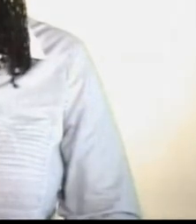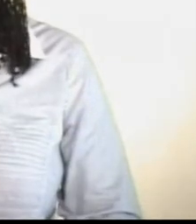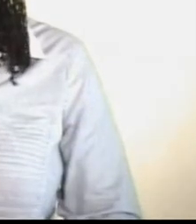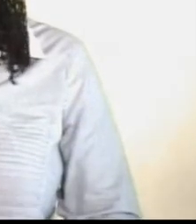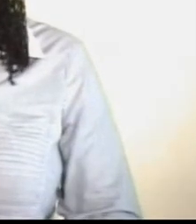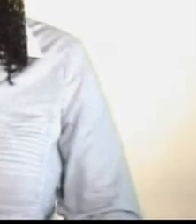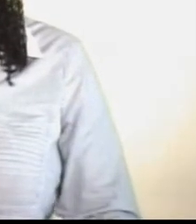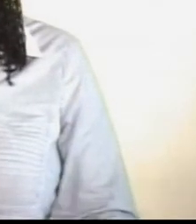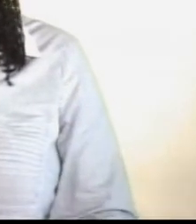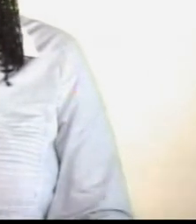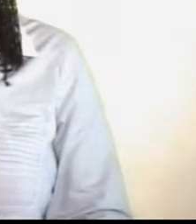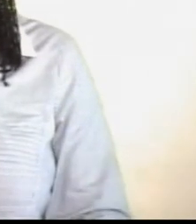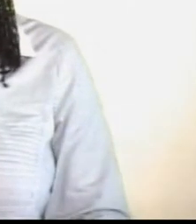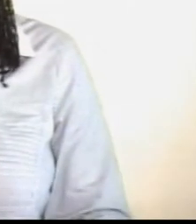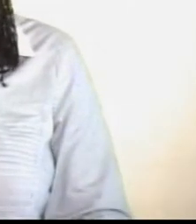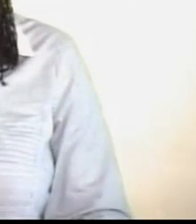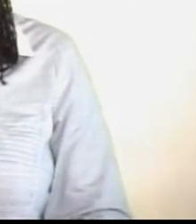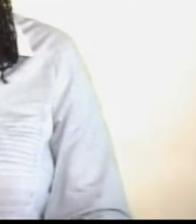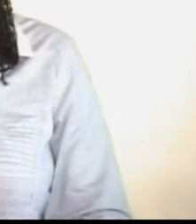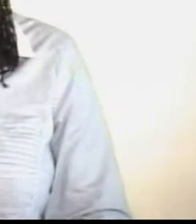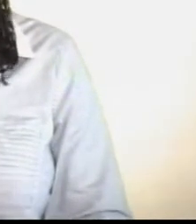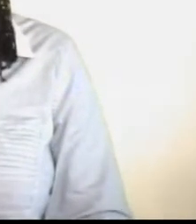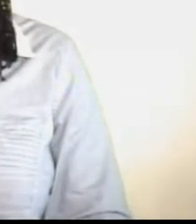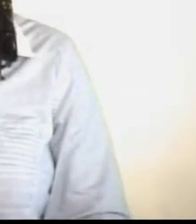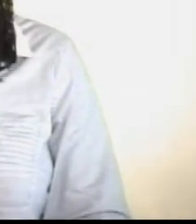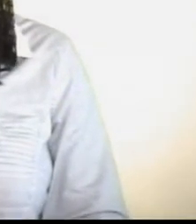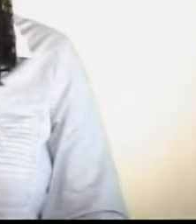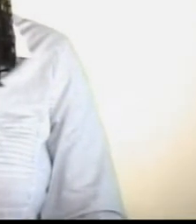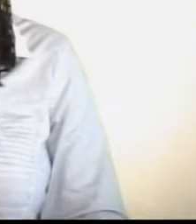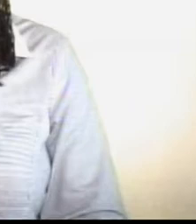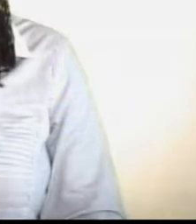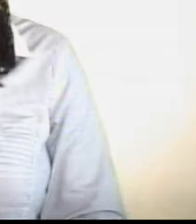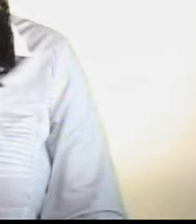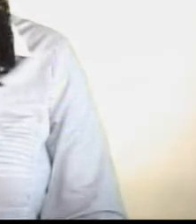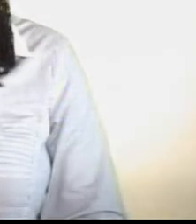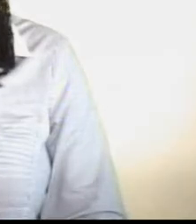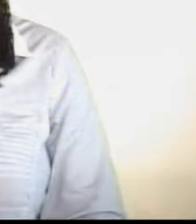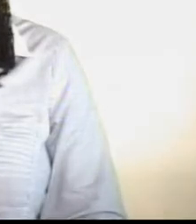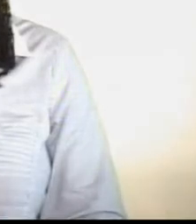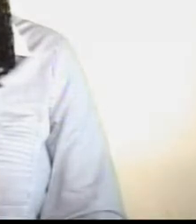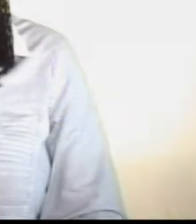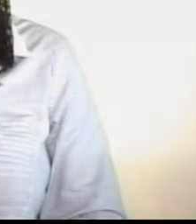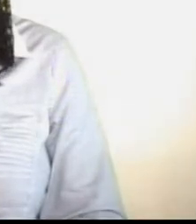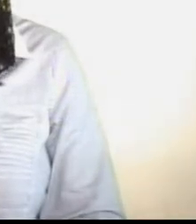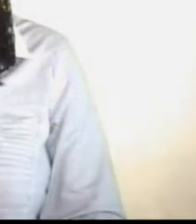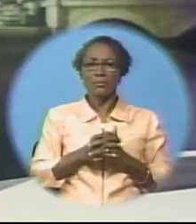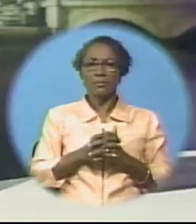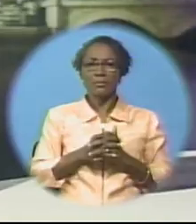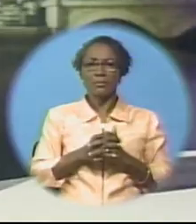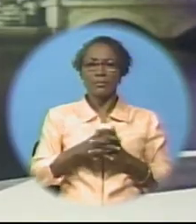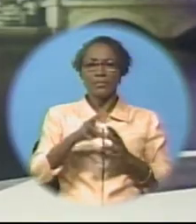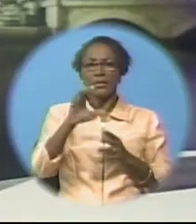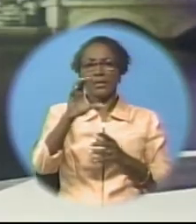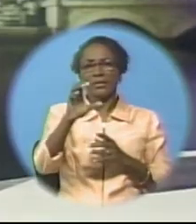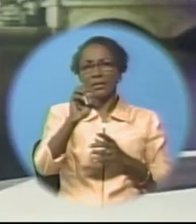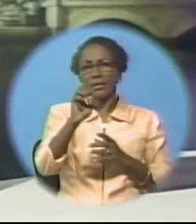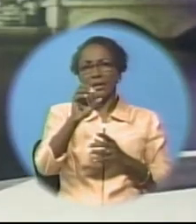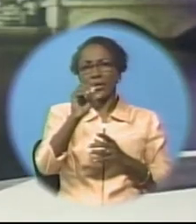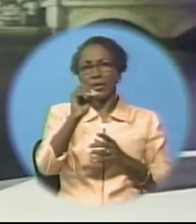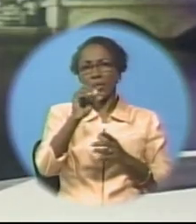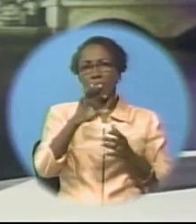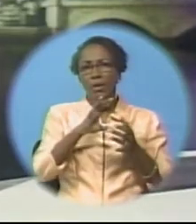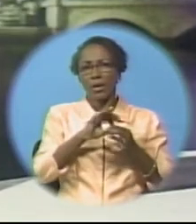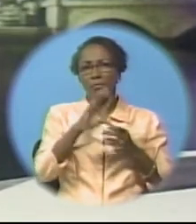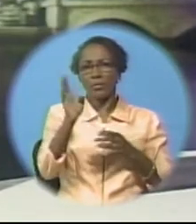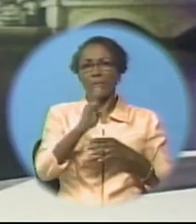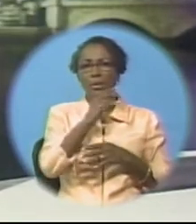will serve as opportunities to help you to think carefully as you become older and wiser. Meantime, Chief